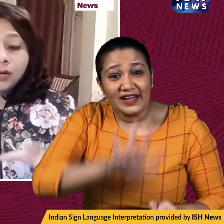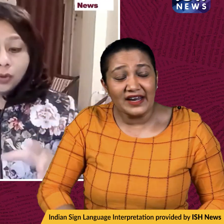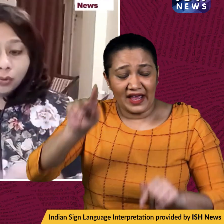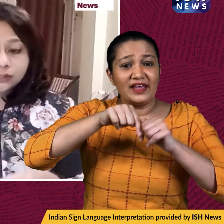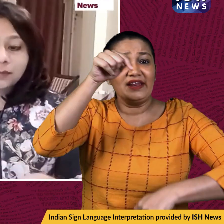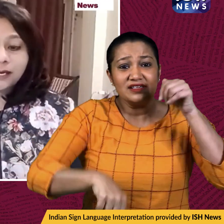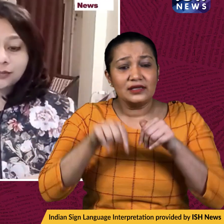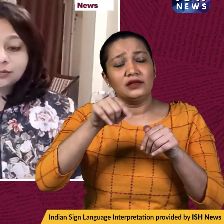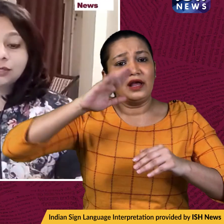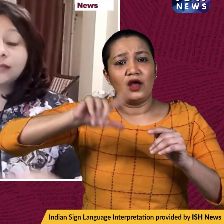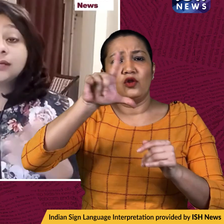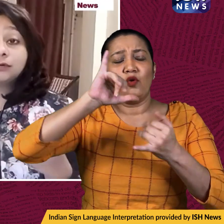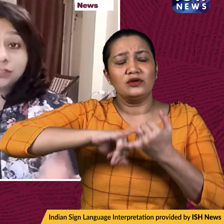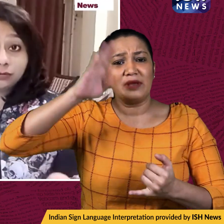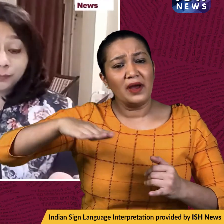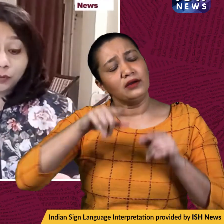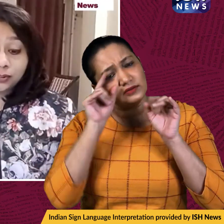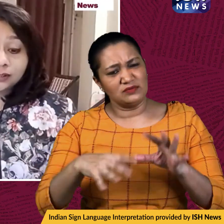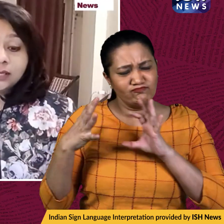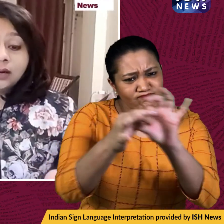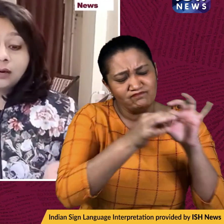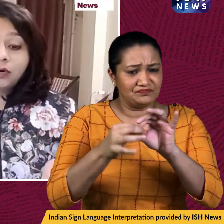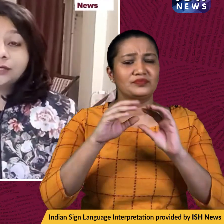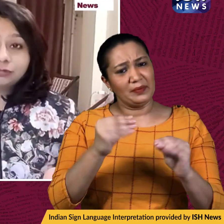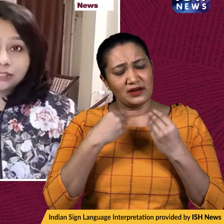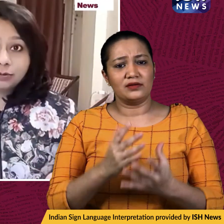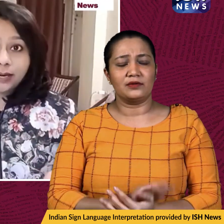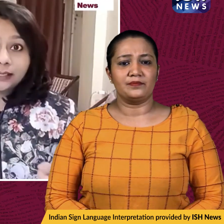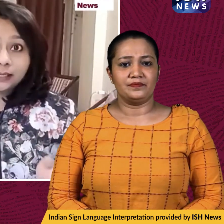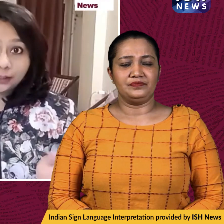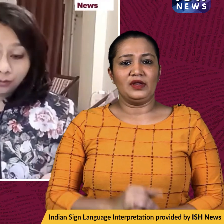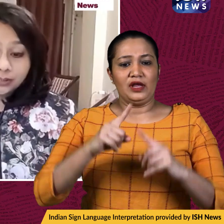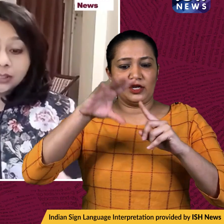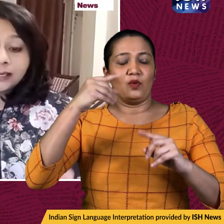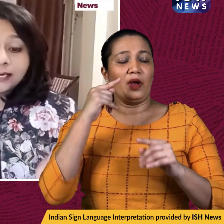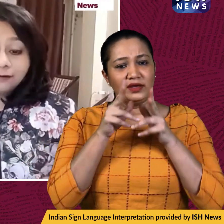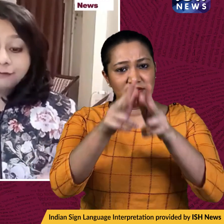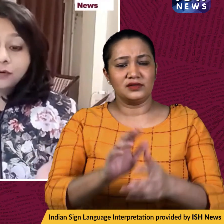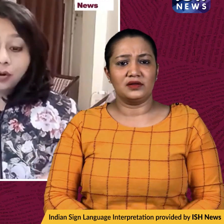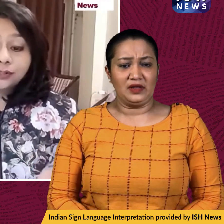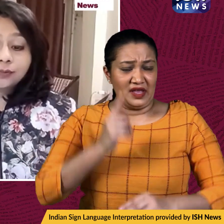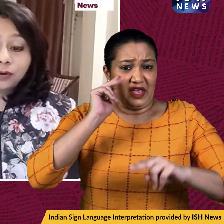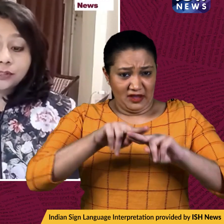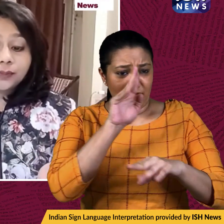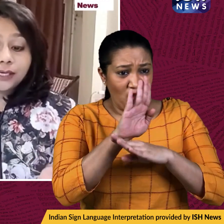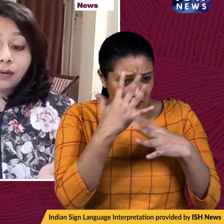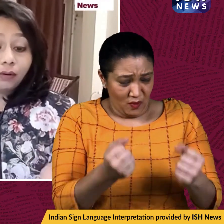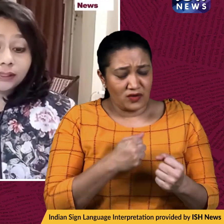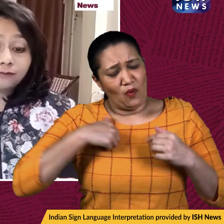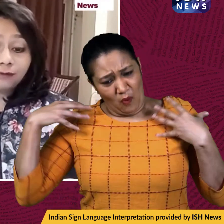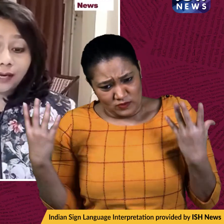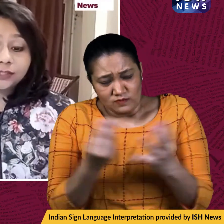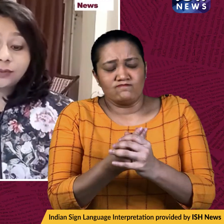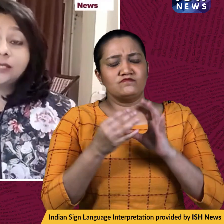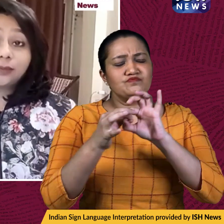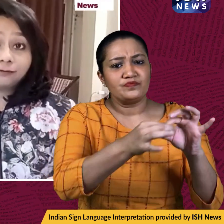2024 Lok Sabha election together. Now, she told reporters, according to TOI, and I quote, "If Congress wants, we all